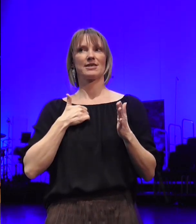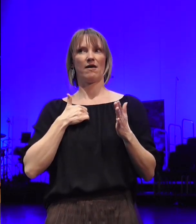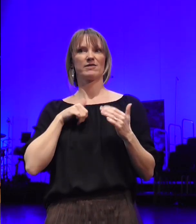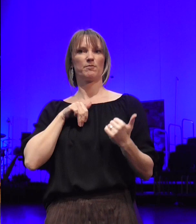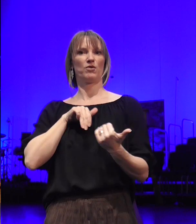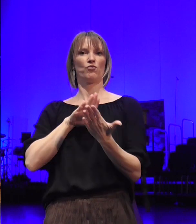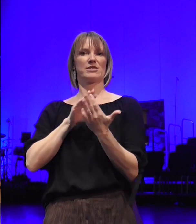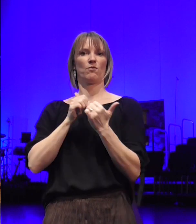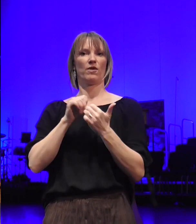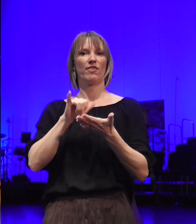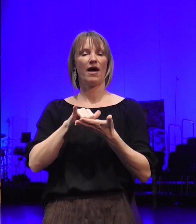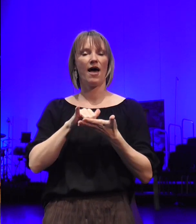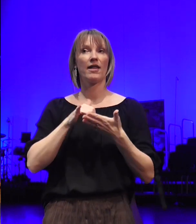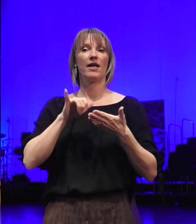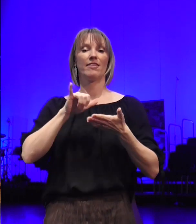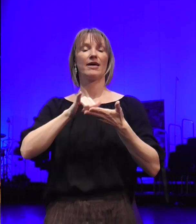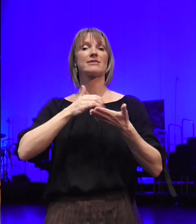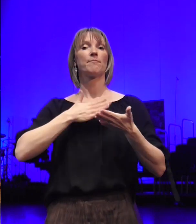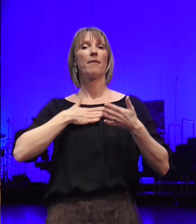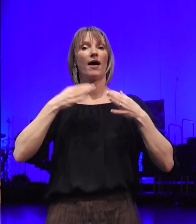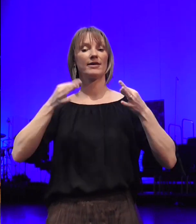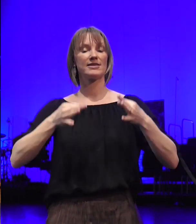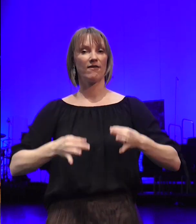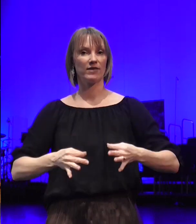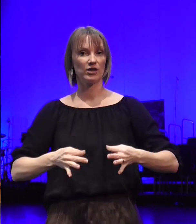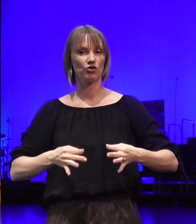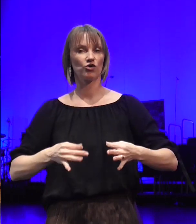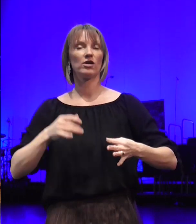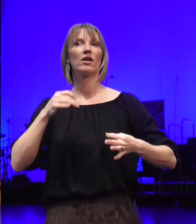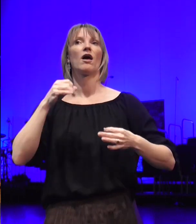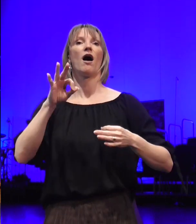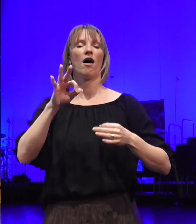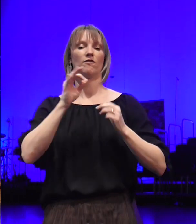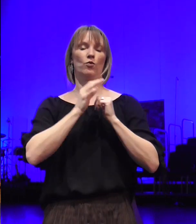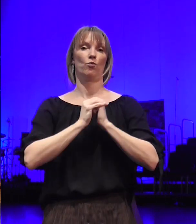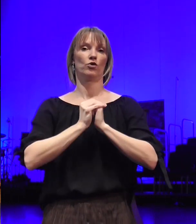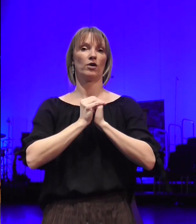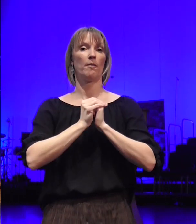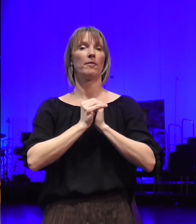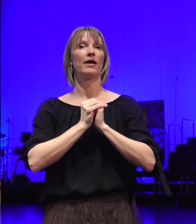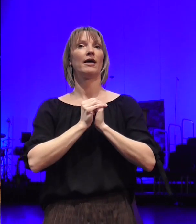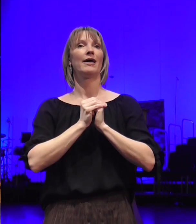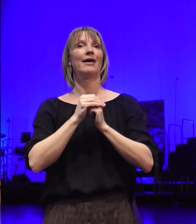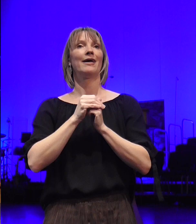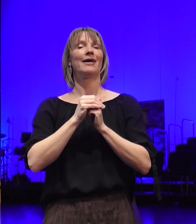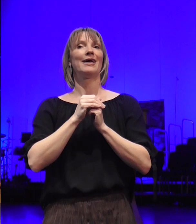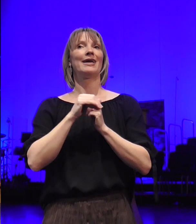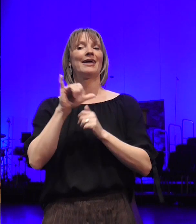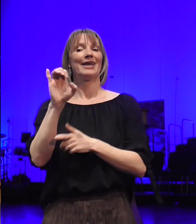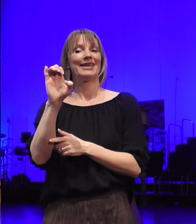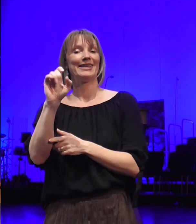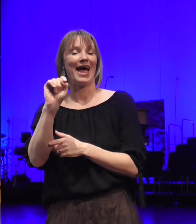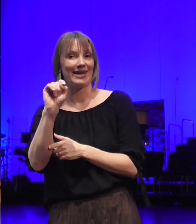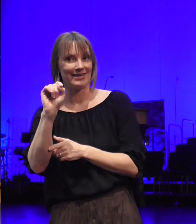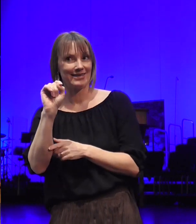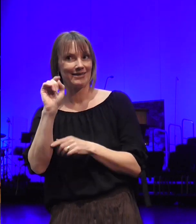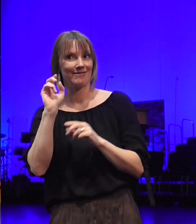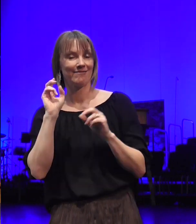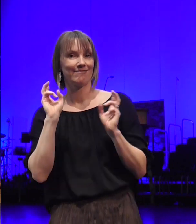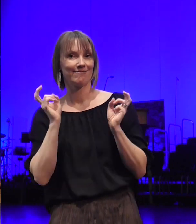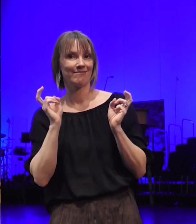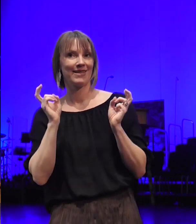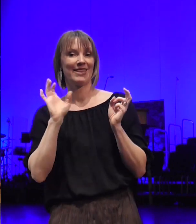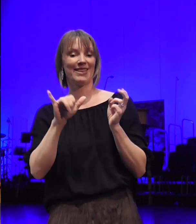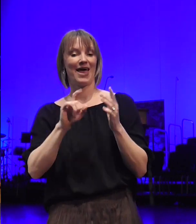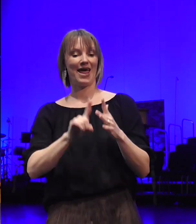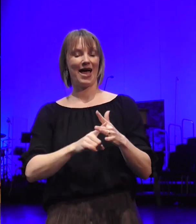So that's my definition of worship. And yet, I think that the activation of